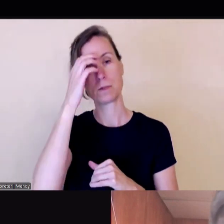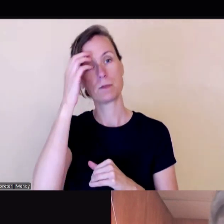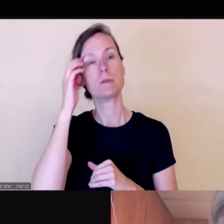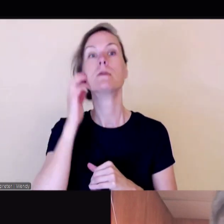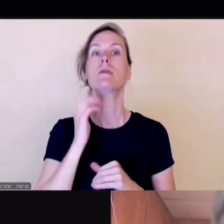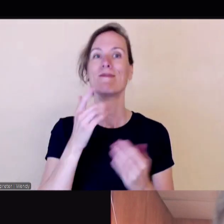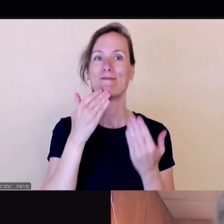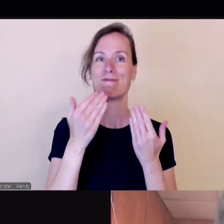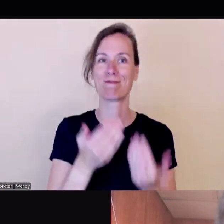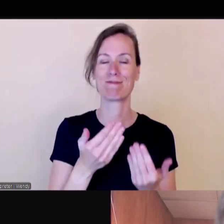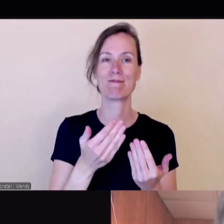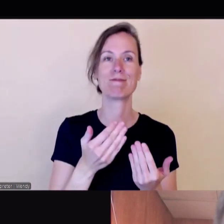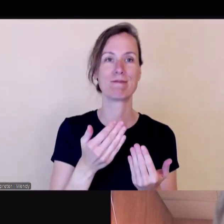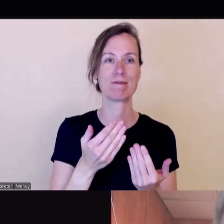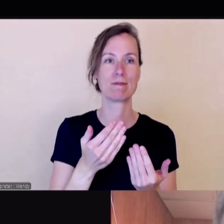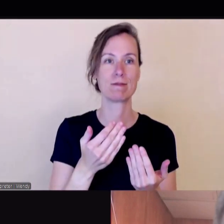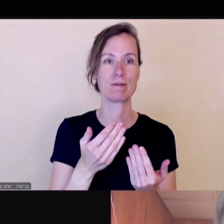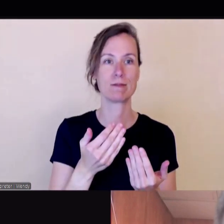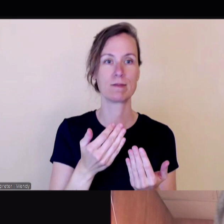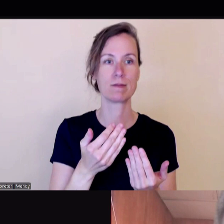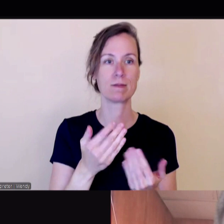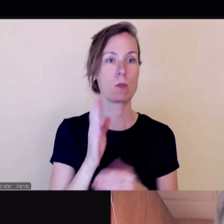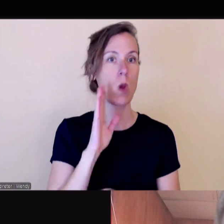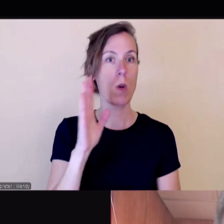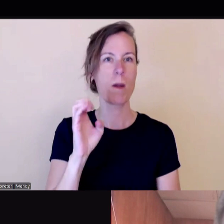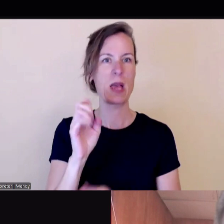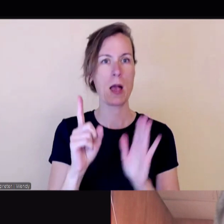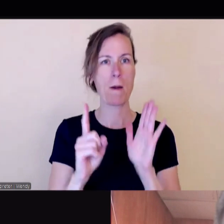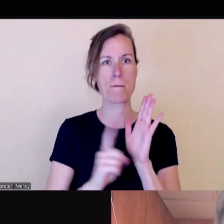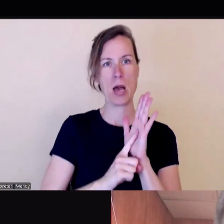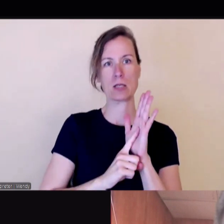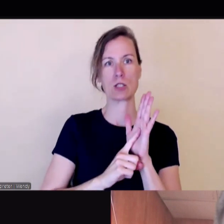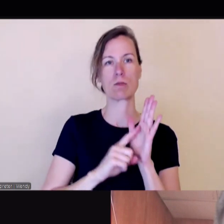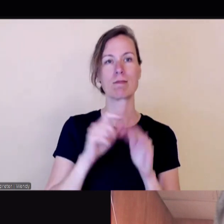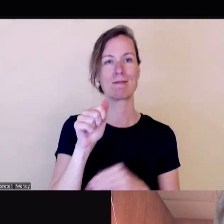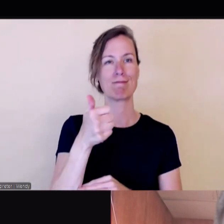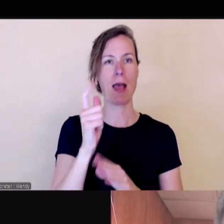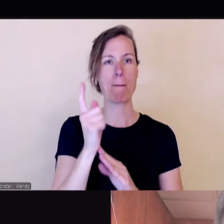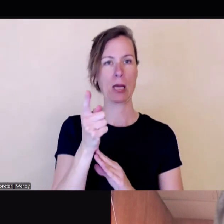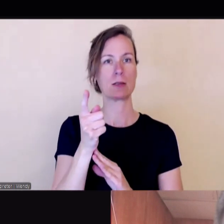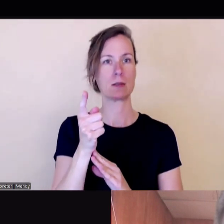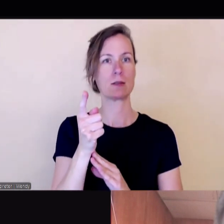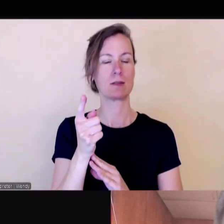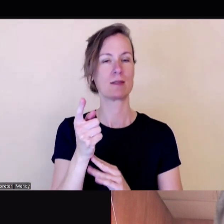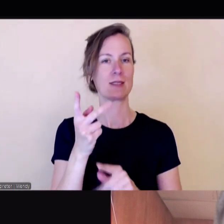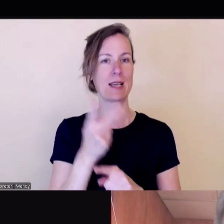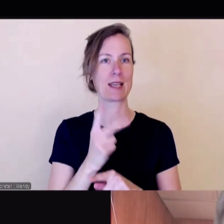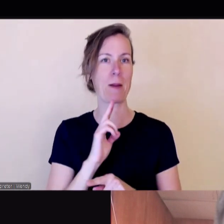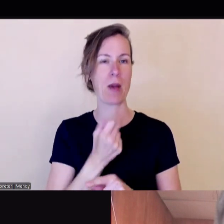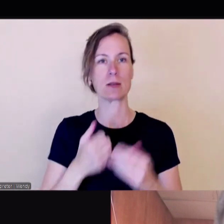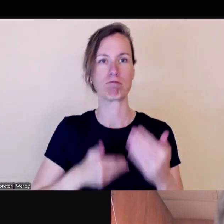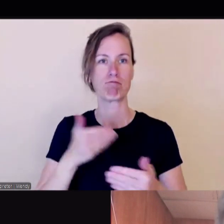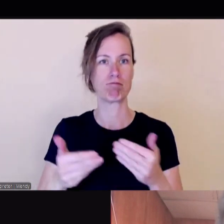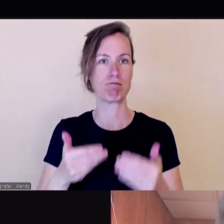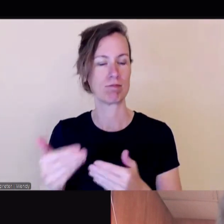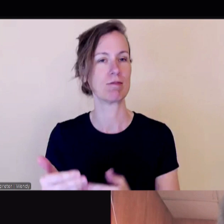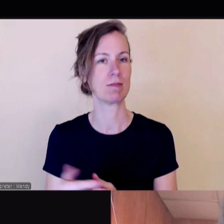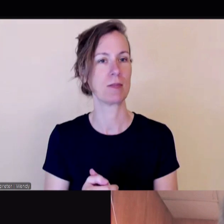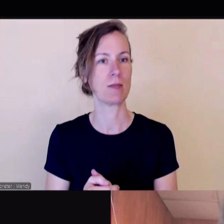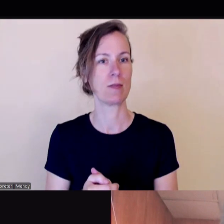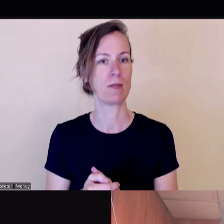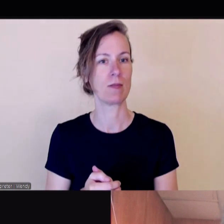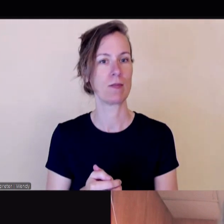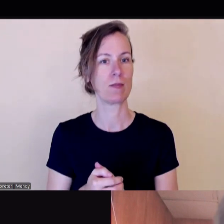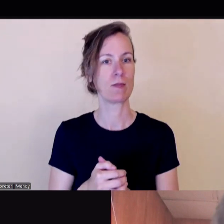Thank you. So there will be a buzzer that goes off within 10 minutes, and then just to keep us on task this evening. So without further